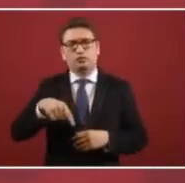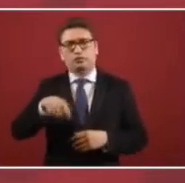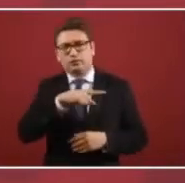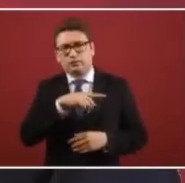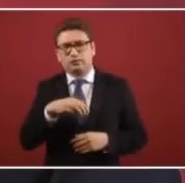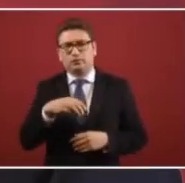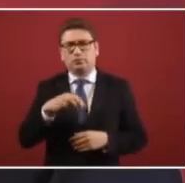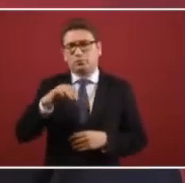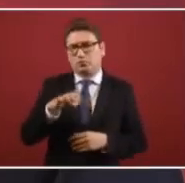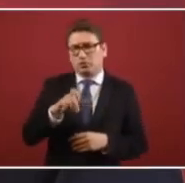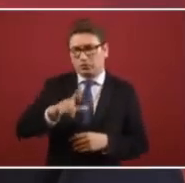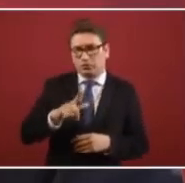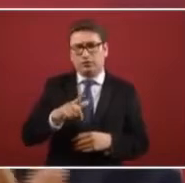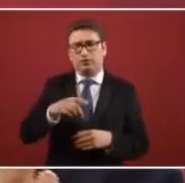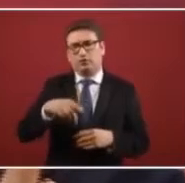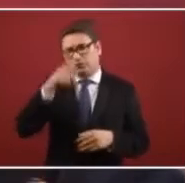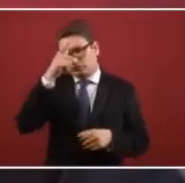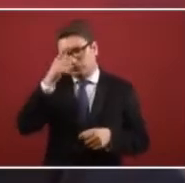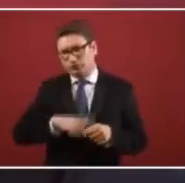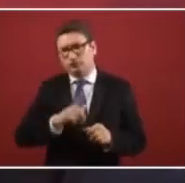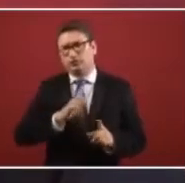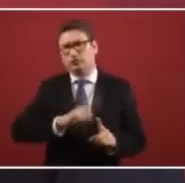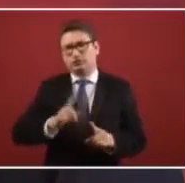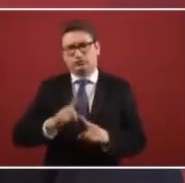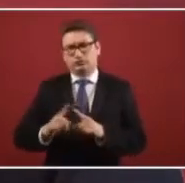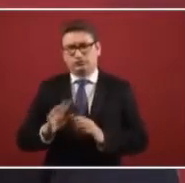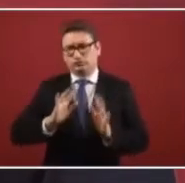moral, spiritual.